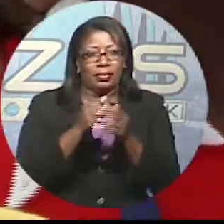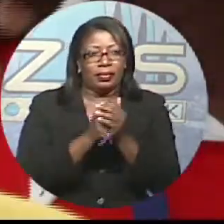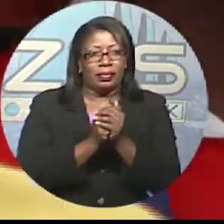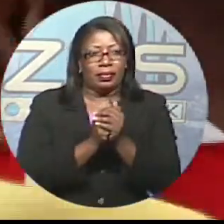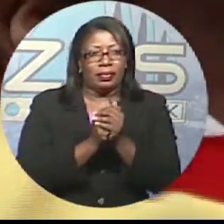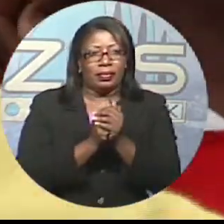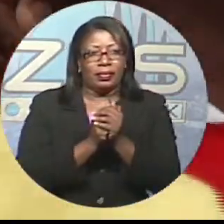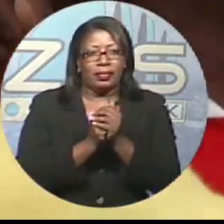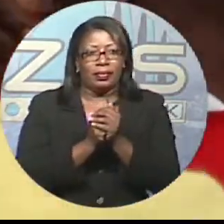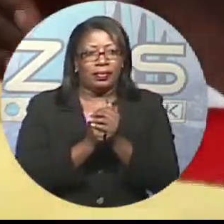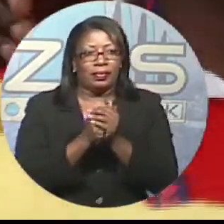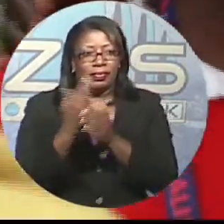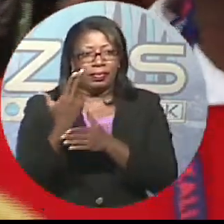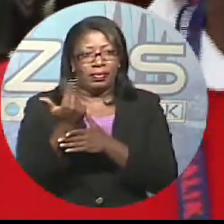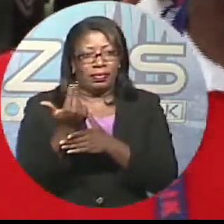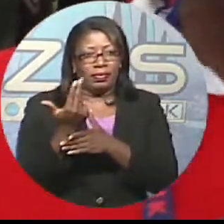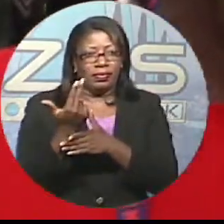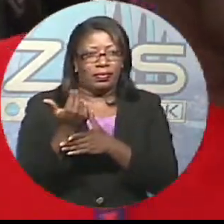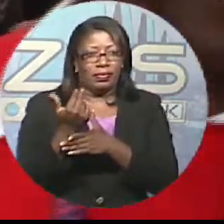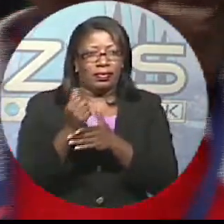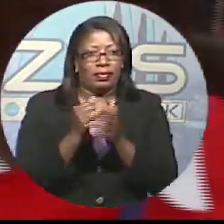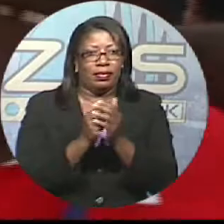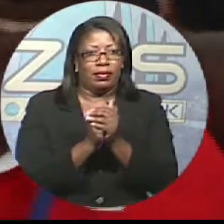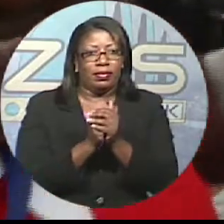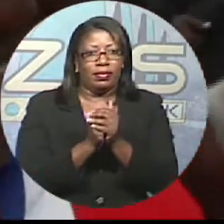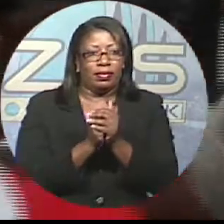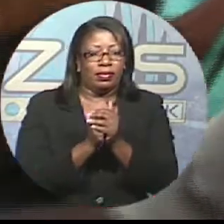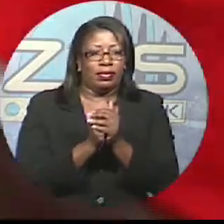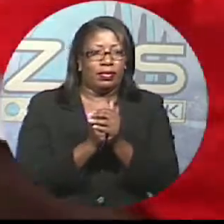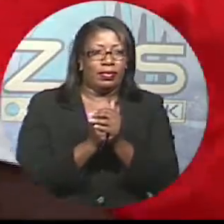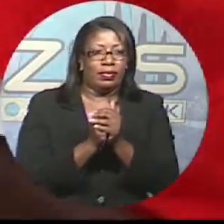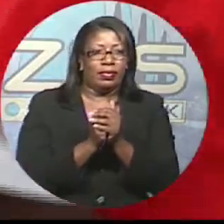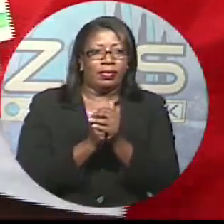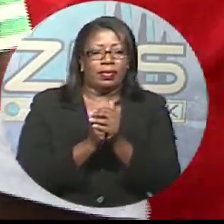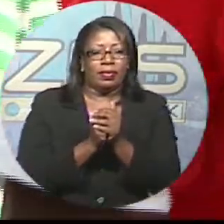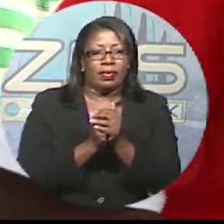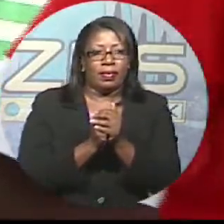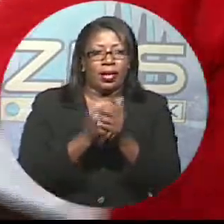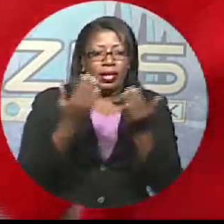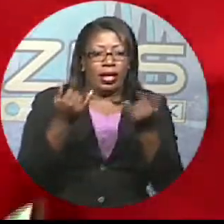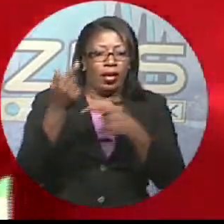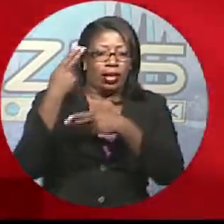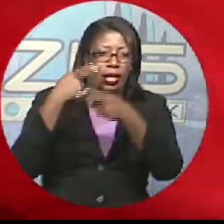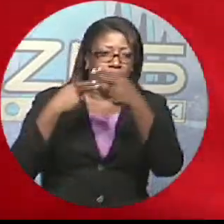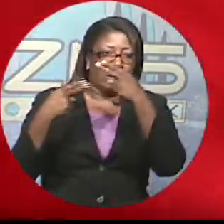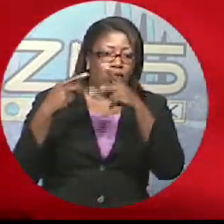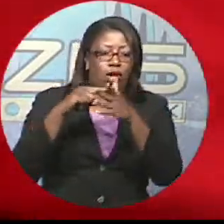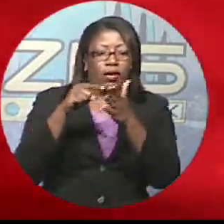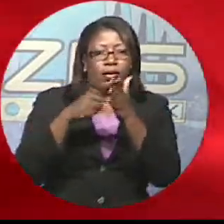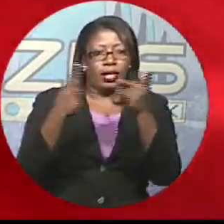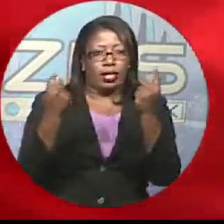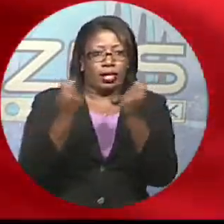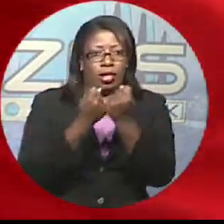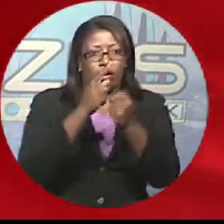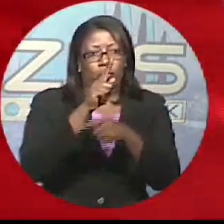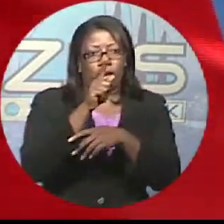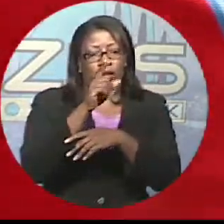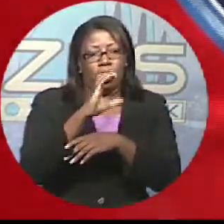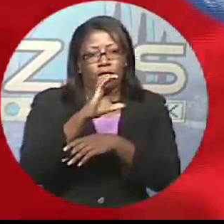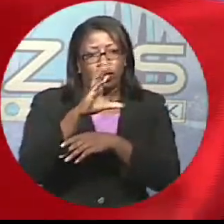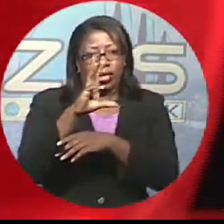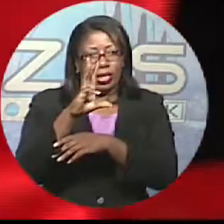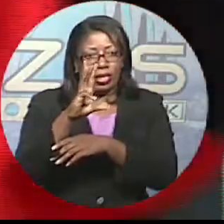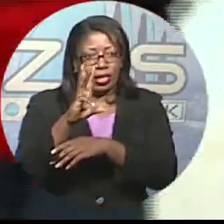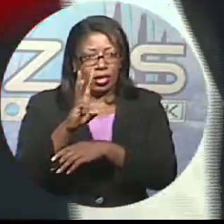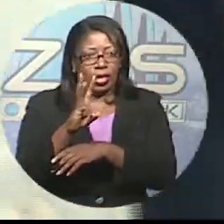I ain't this Frank. Frank is my boy. I can't diss him. Now, in the history of the tournament, 106 snappers